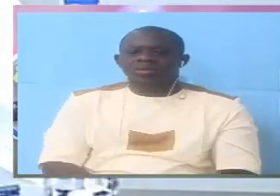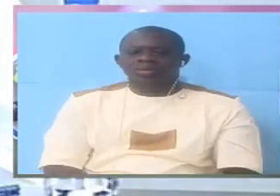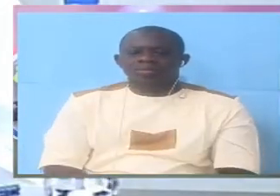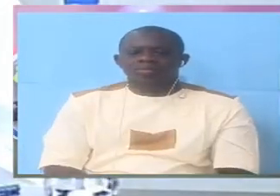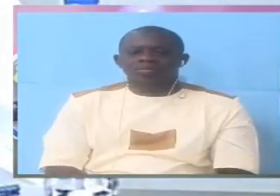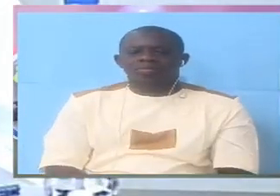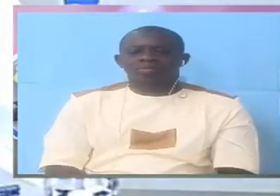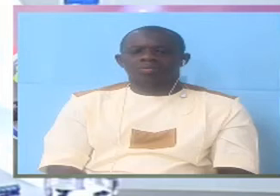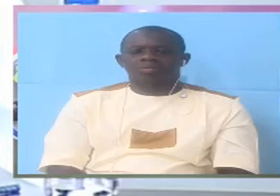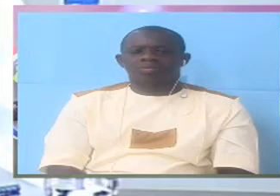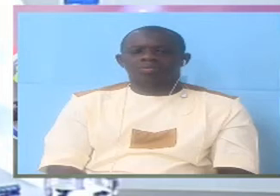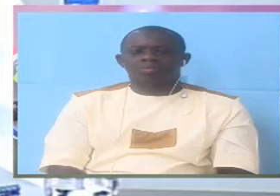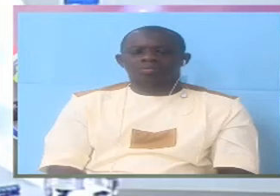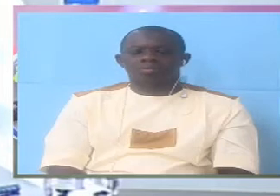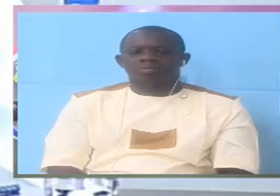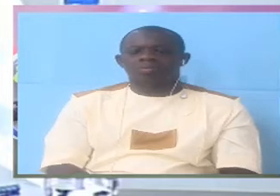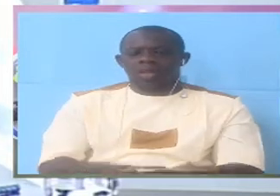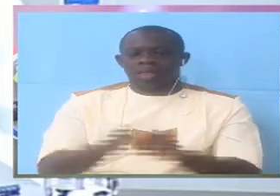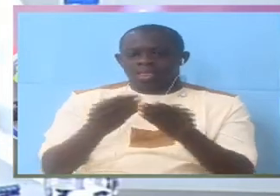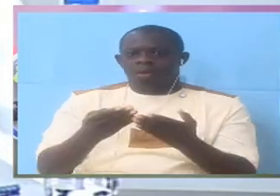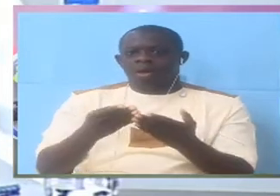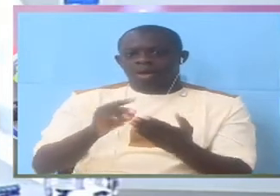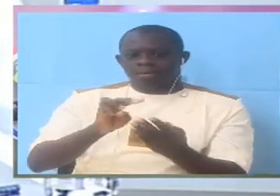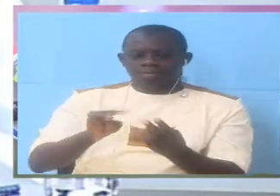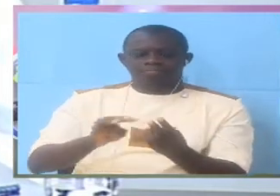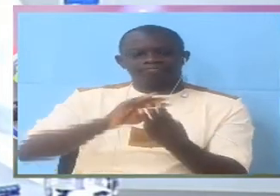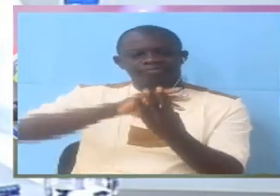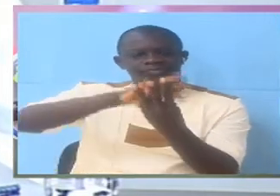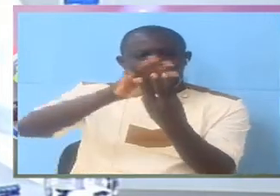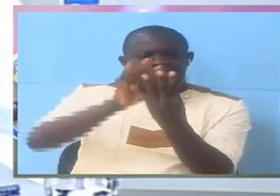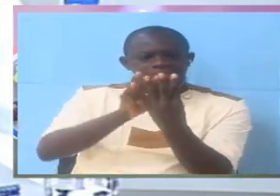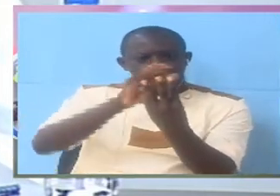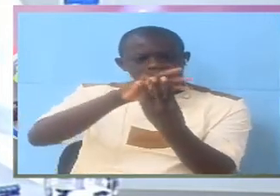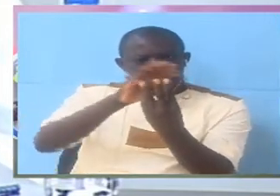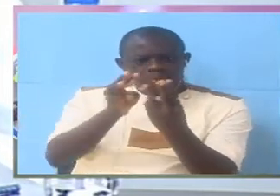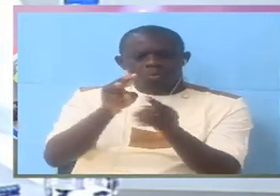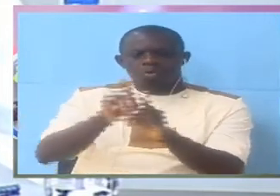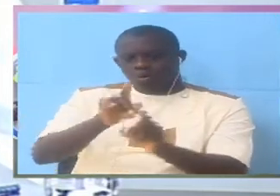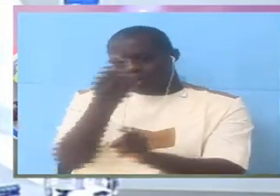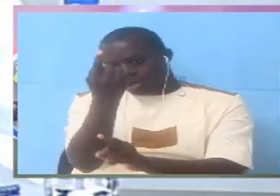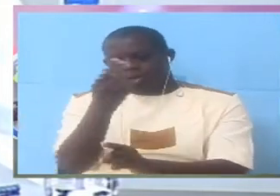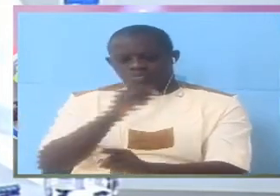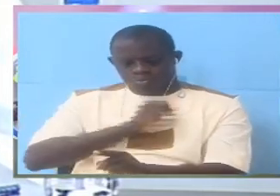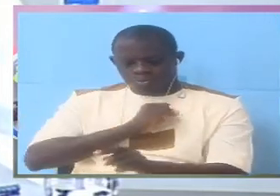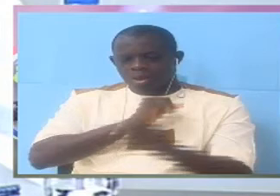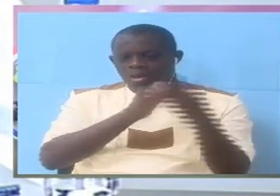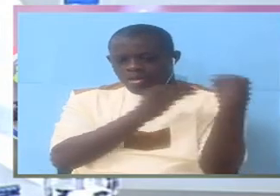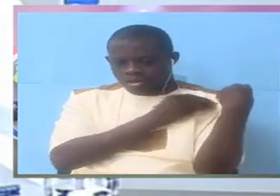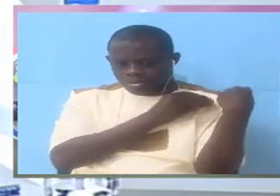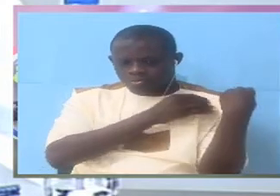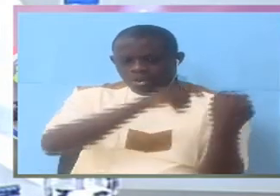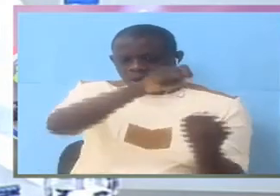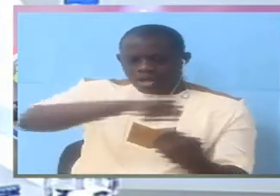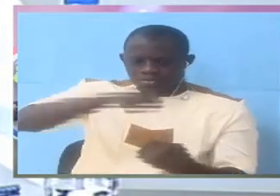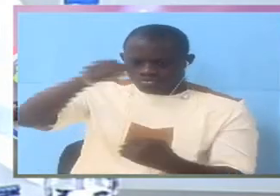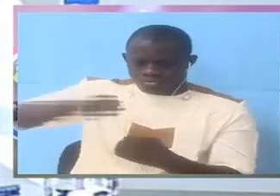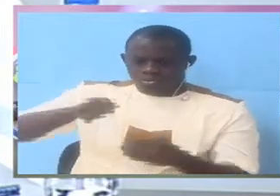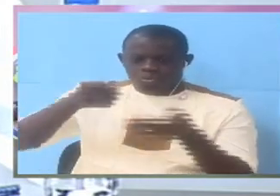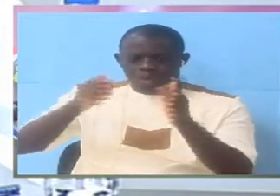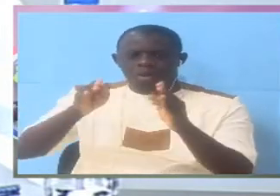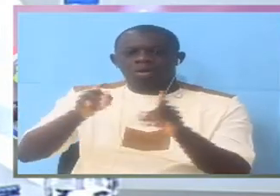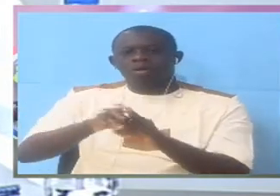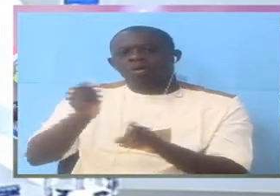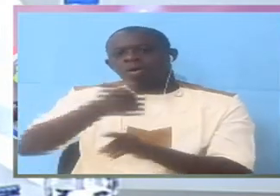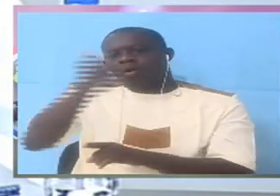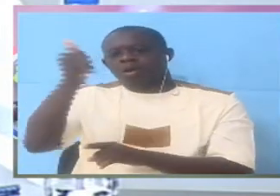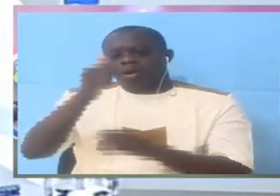One among the trees, one is responsible for agriculture. Sabol kono kilingoni welbe maraling seno kunyala. The other